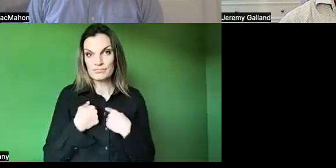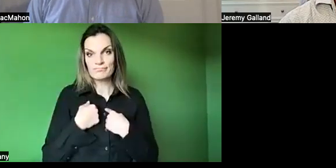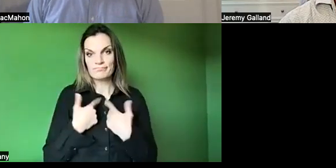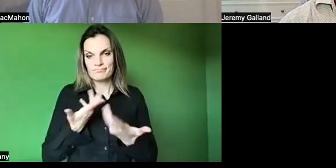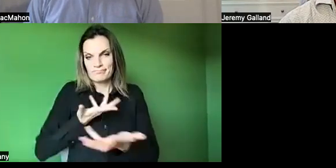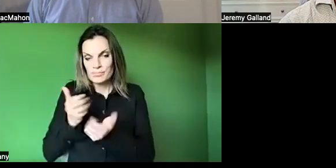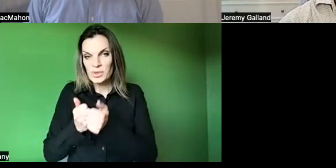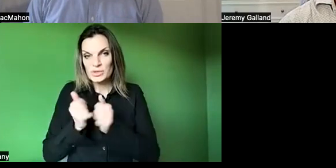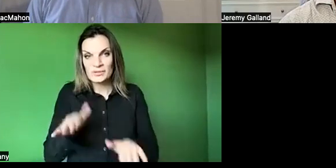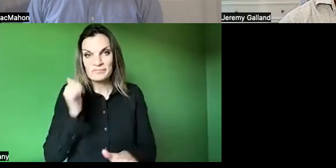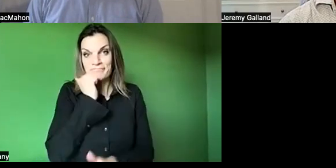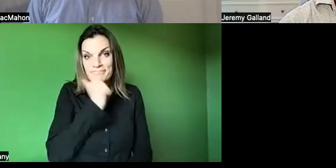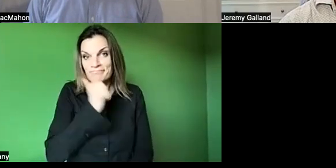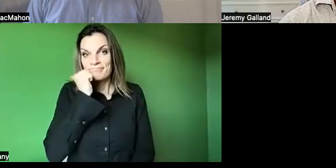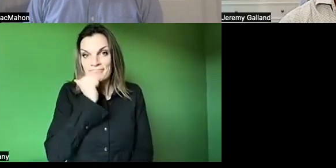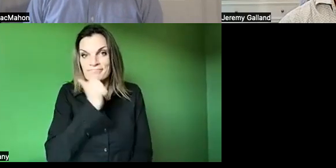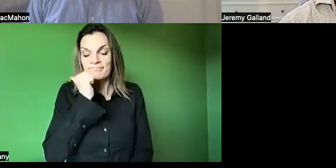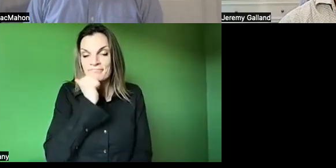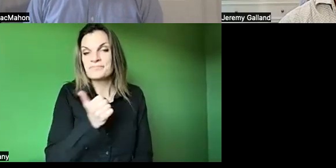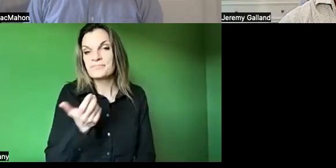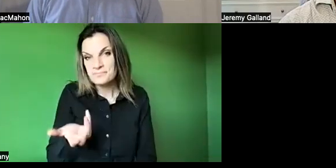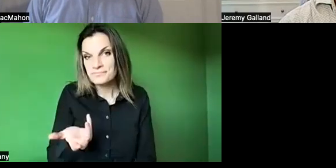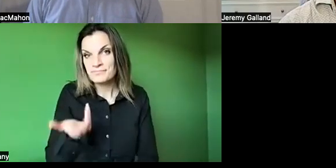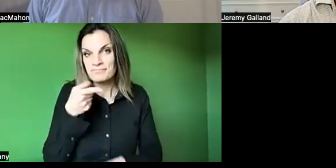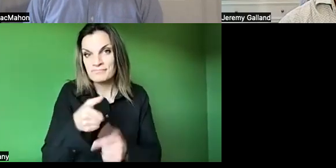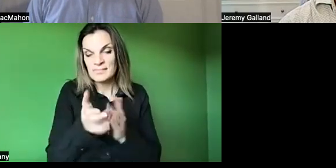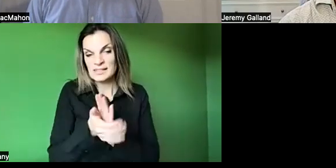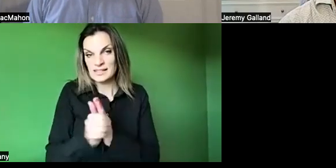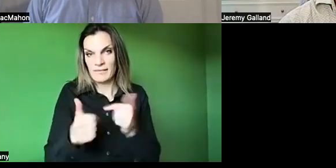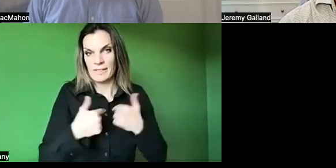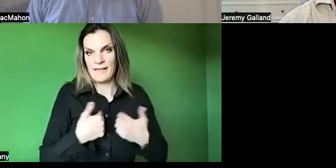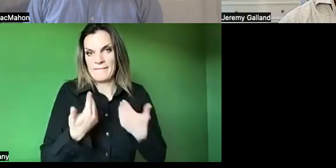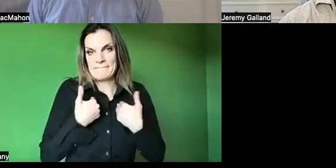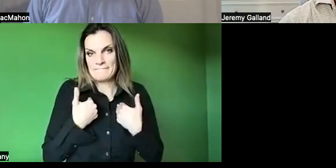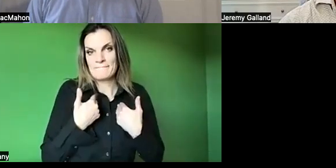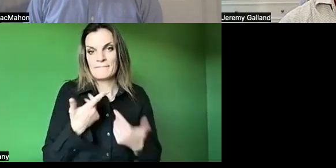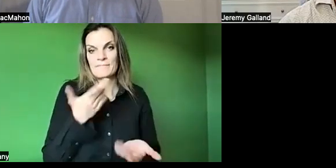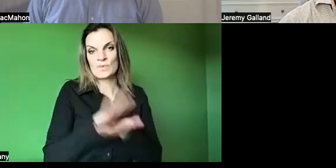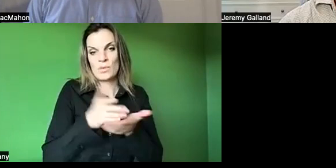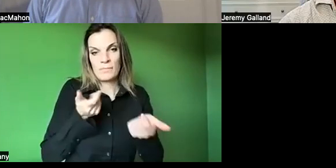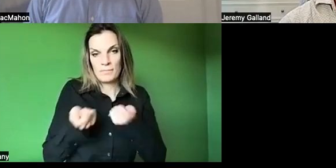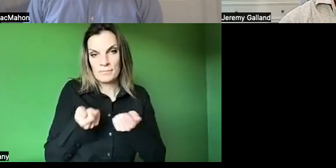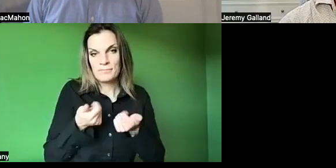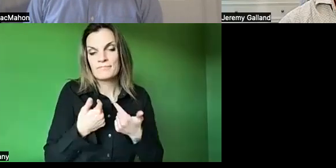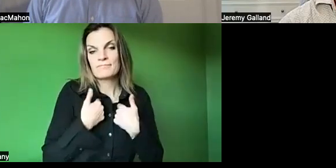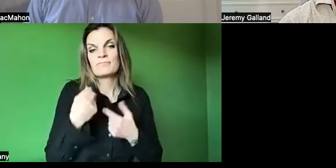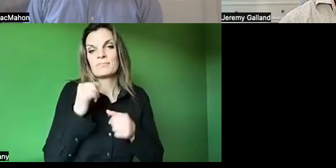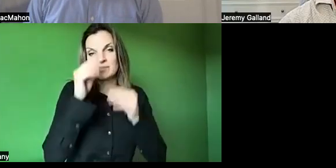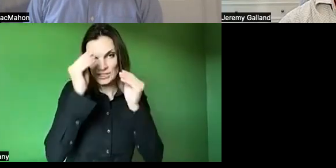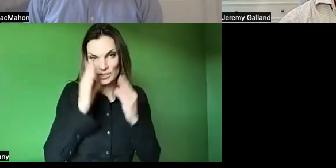day. And the skill set, because I'm both a school administrator and a